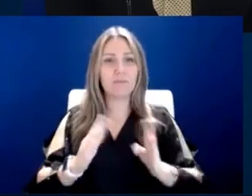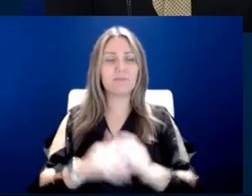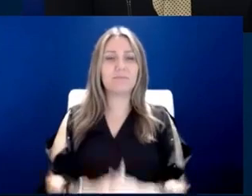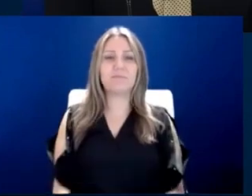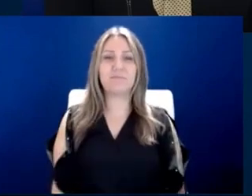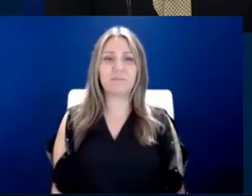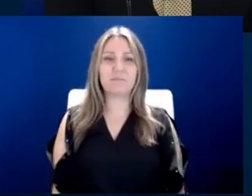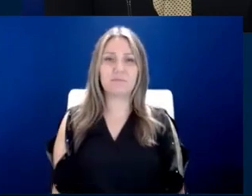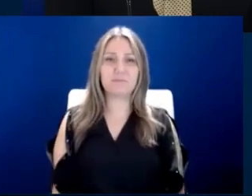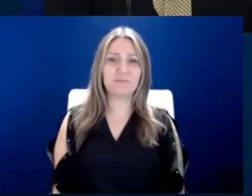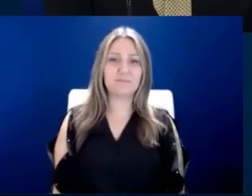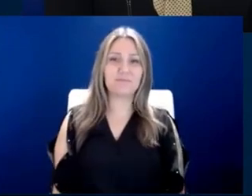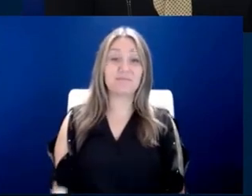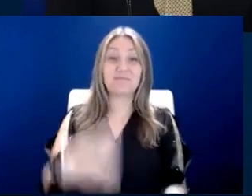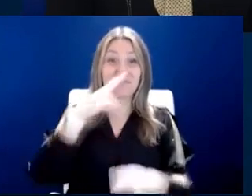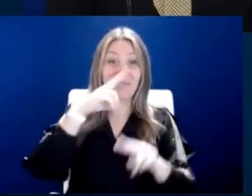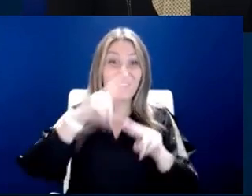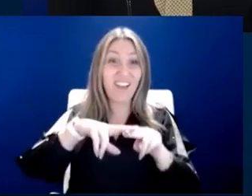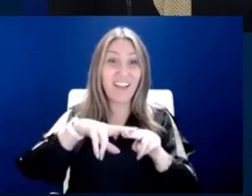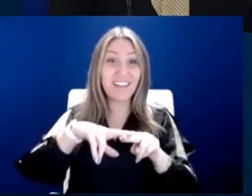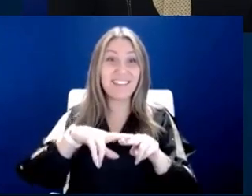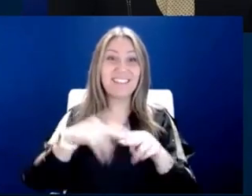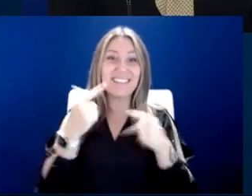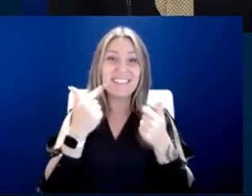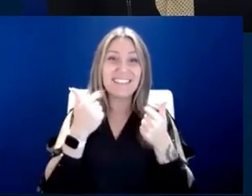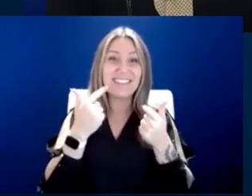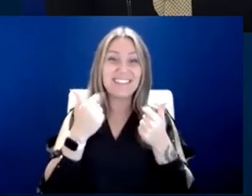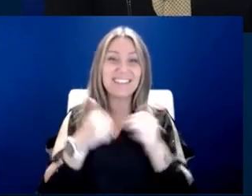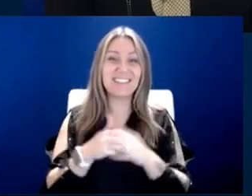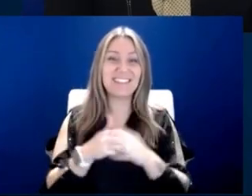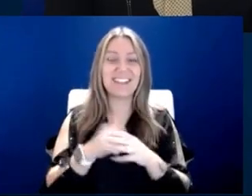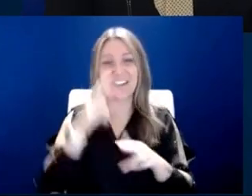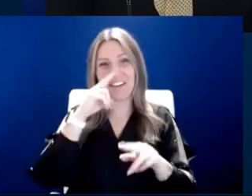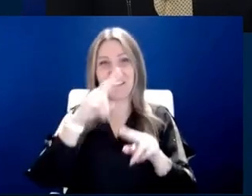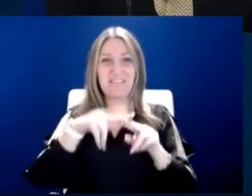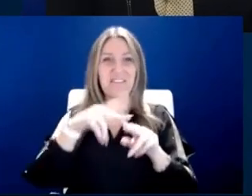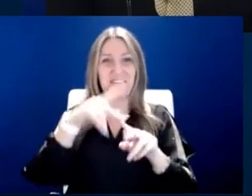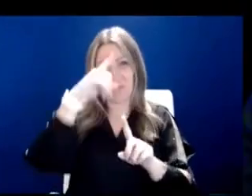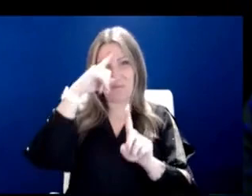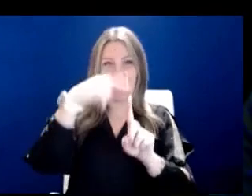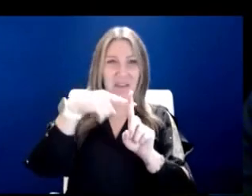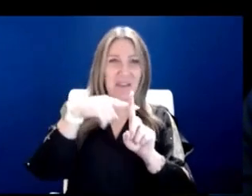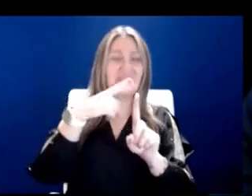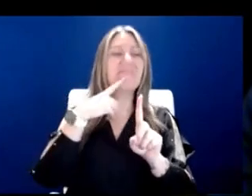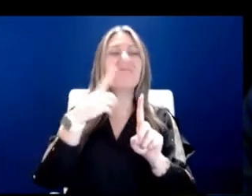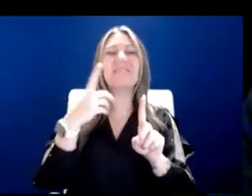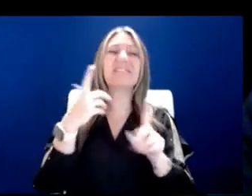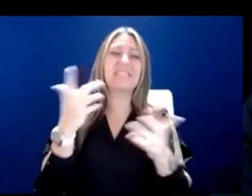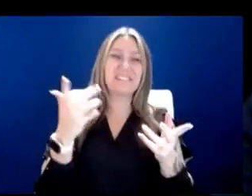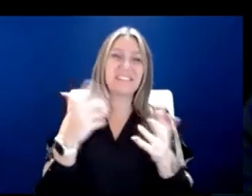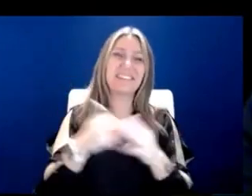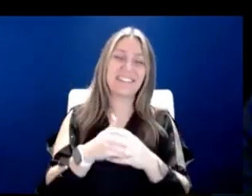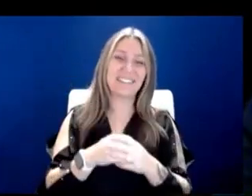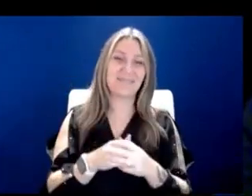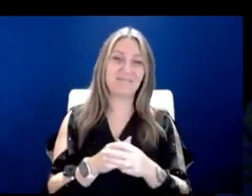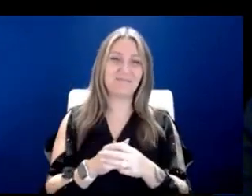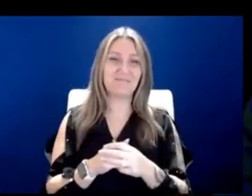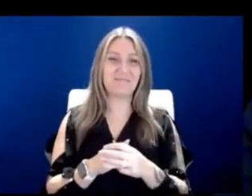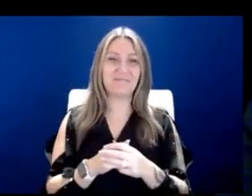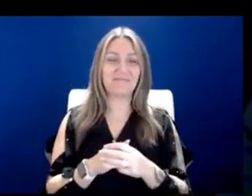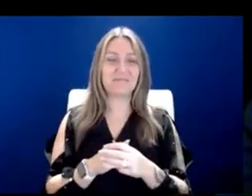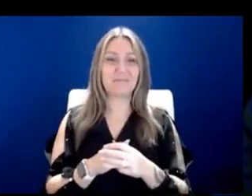It's fun. I mean, to say it from an optimistic standpoint, I mean, it is. They're very